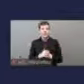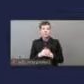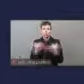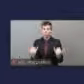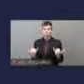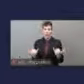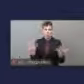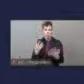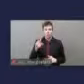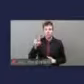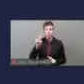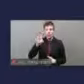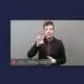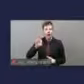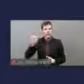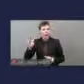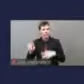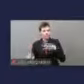to a total of